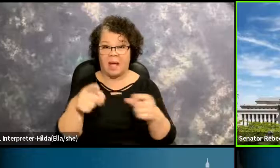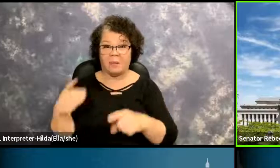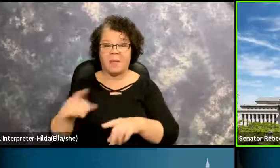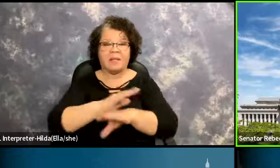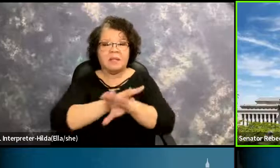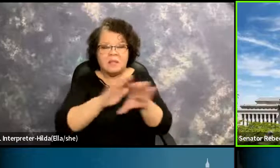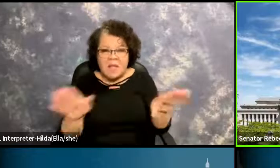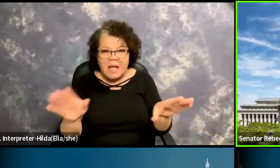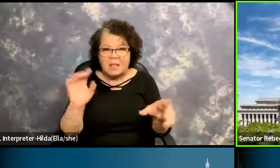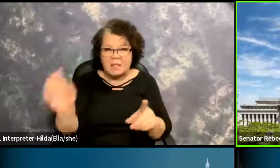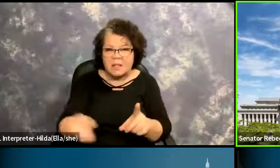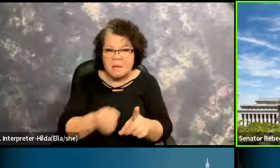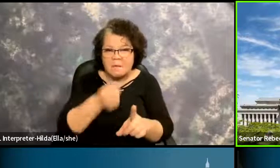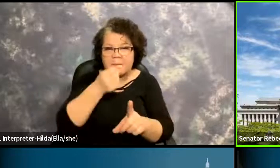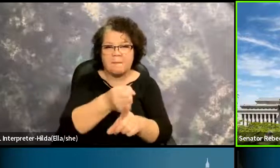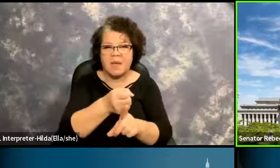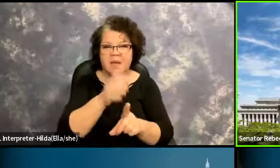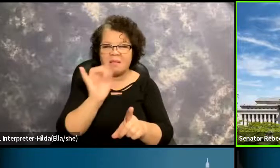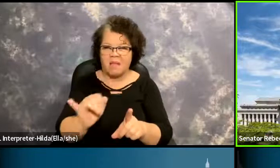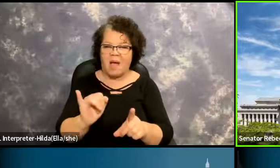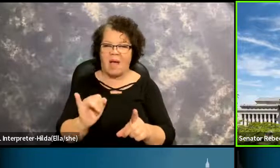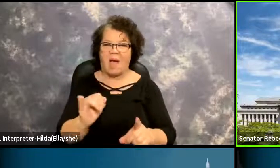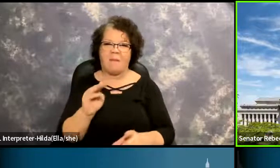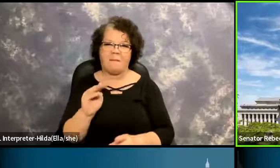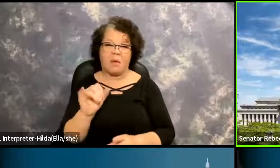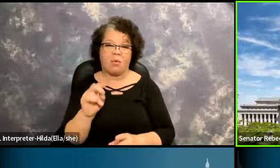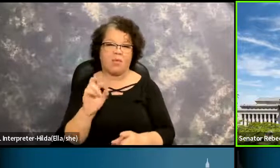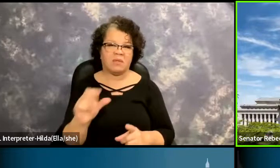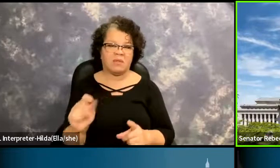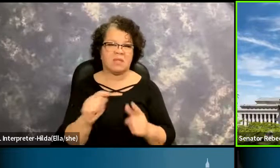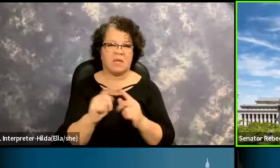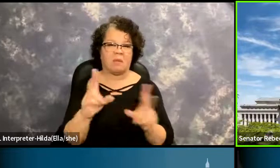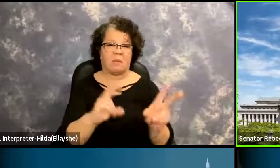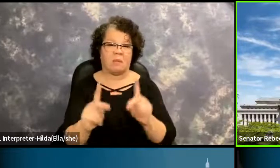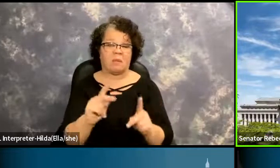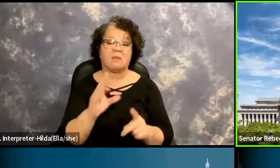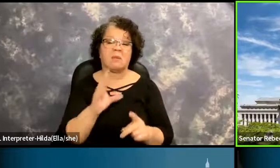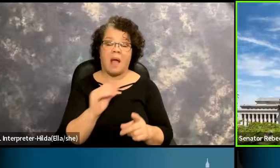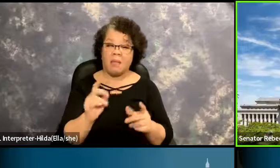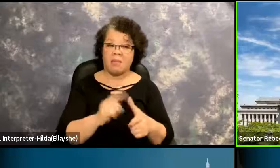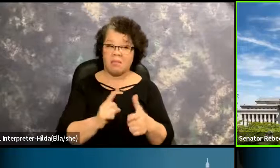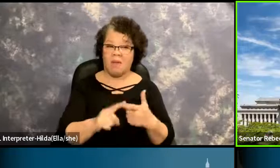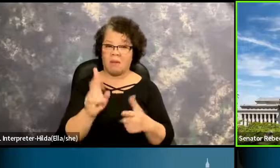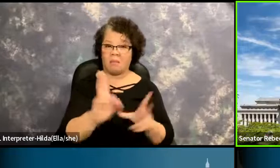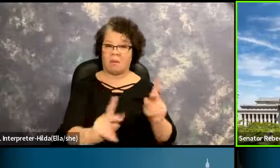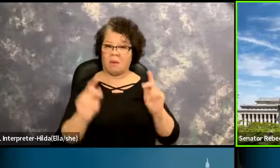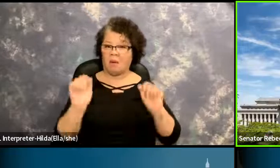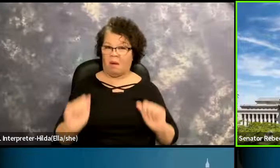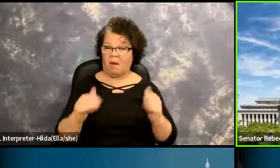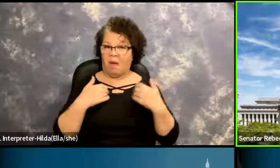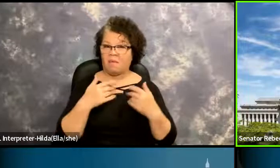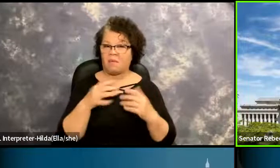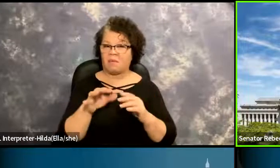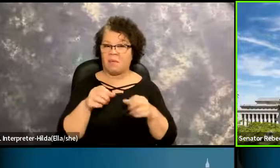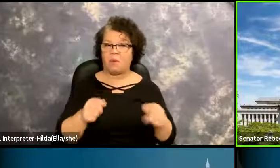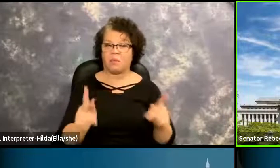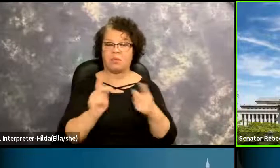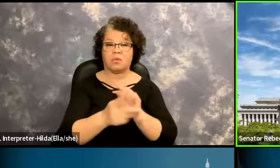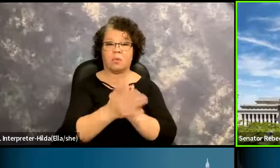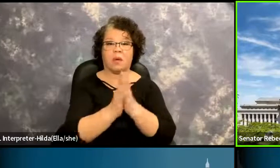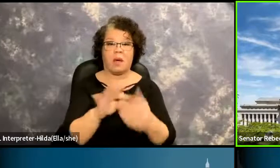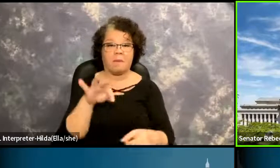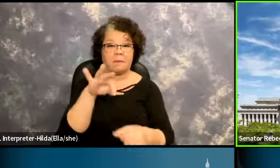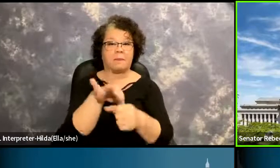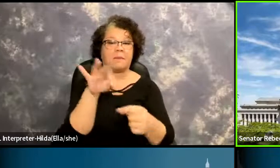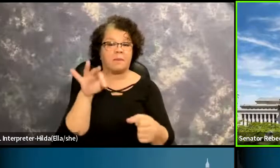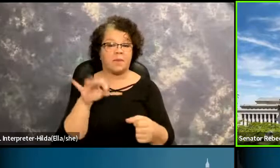does not impact that minority population and that the people have a real chance to be able to get elected. So definitely want and